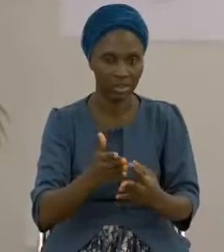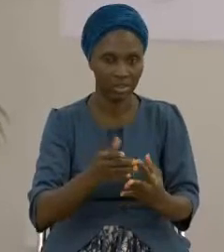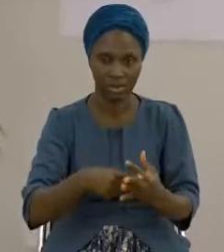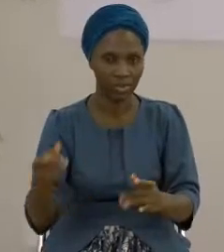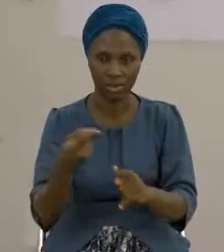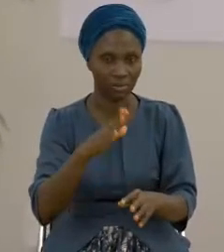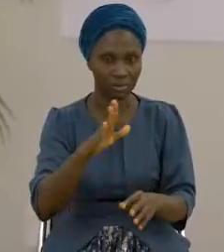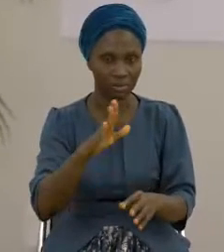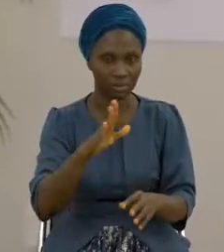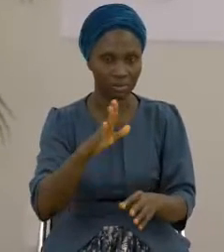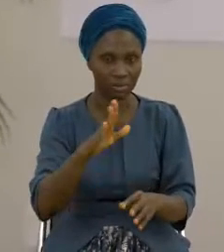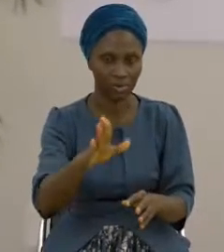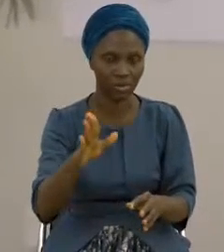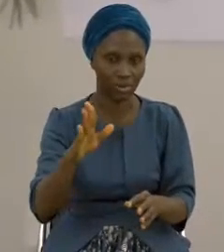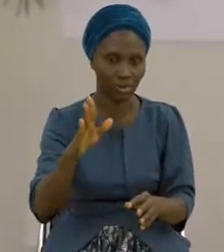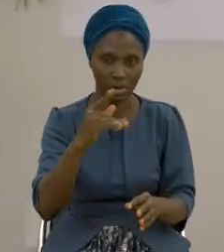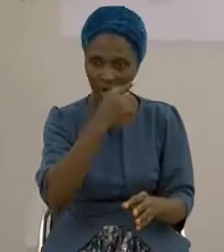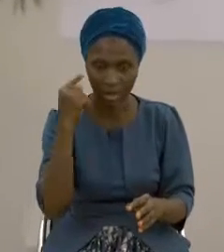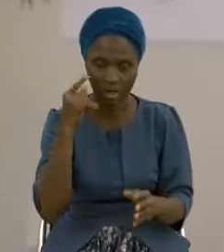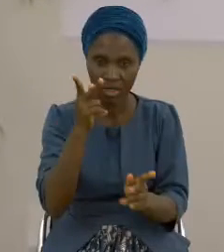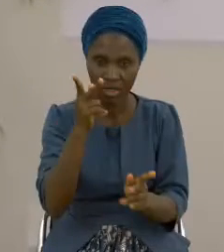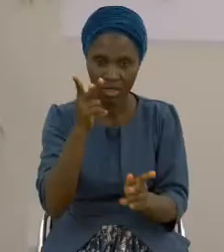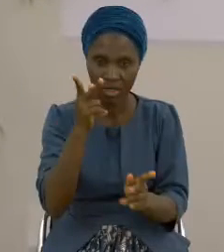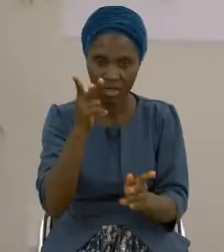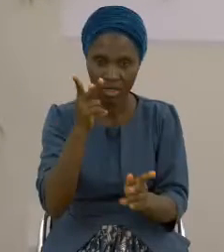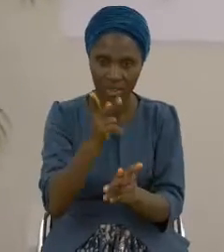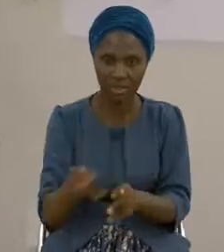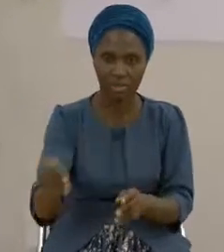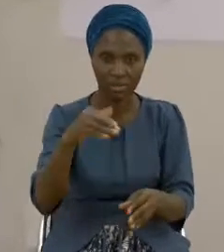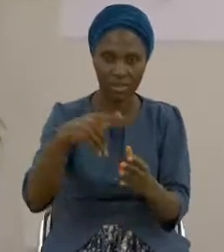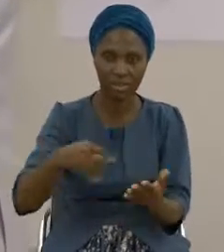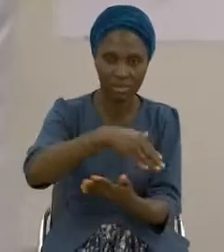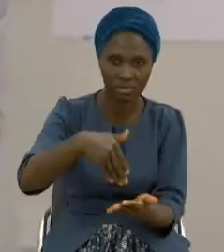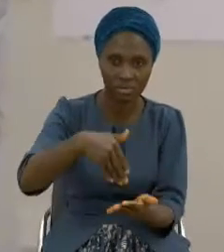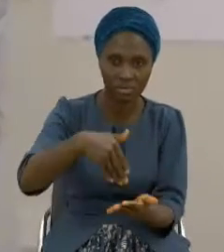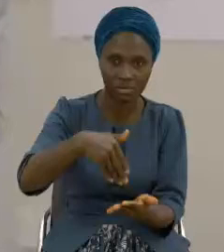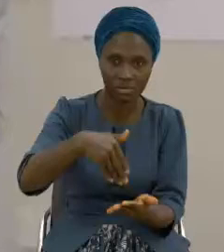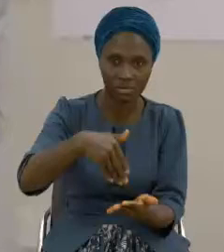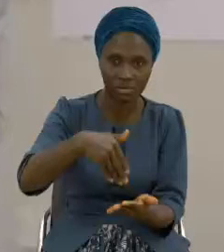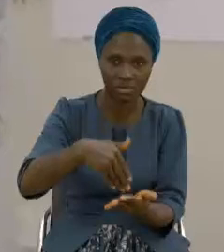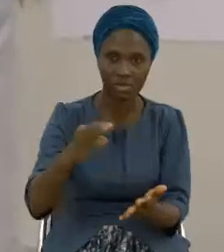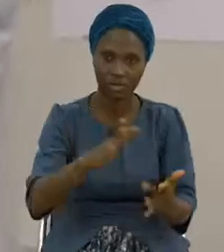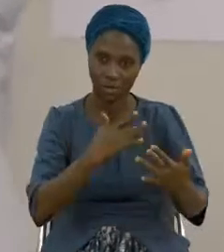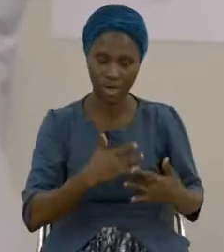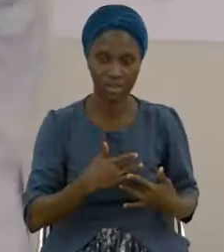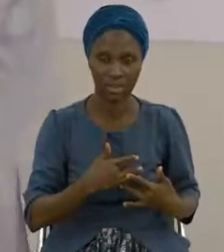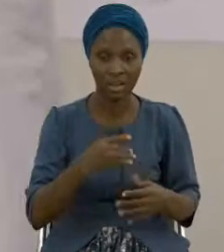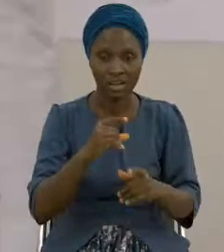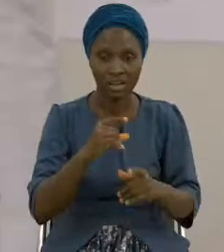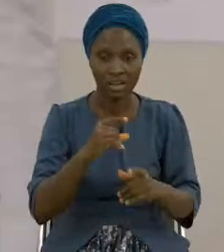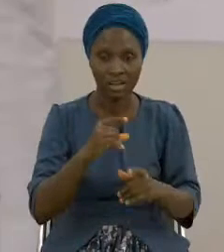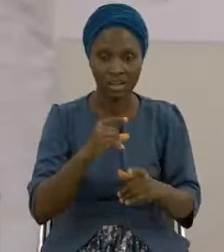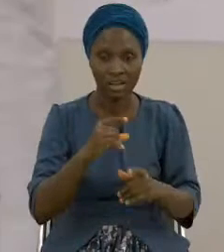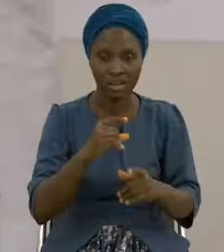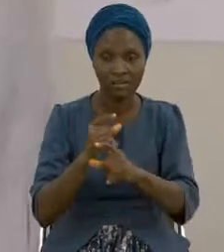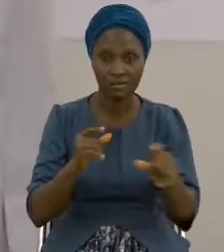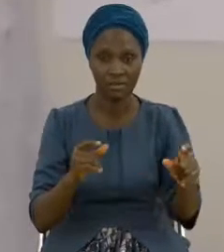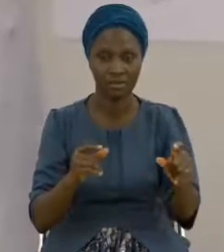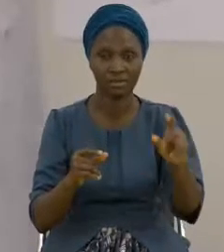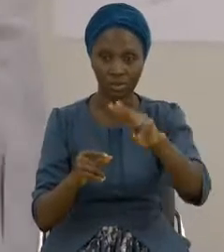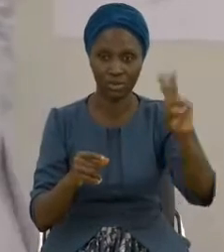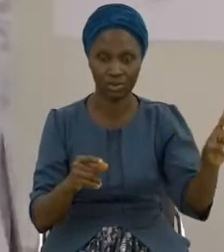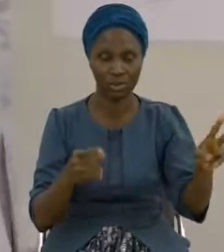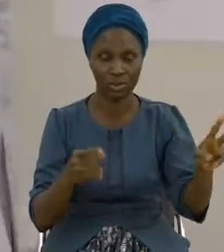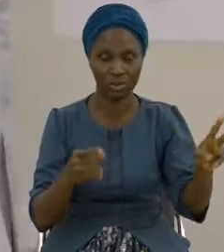thine heart. Verse 22, for they are life unto those